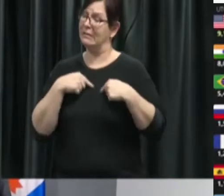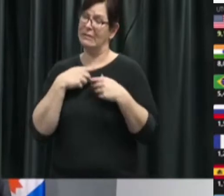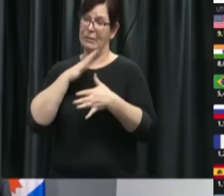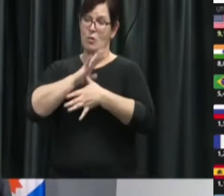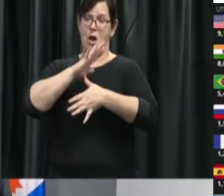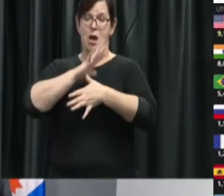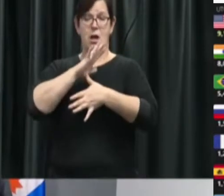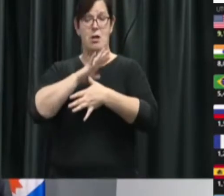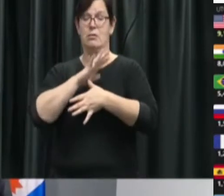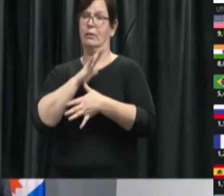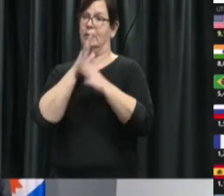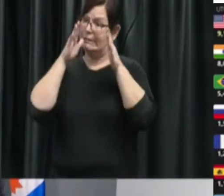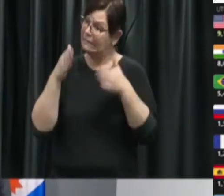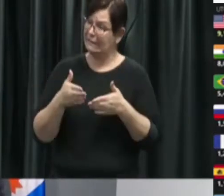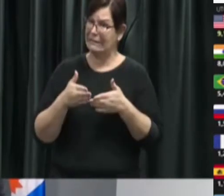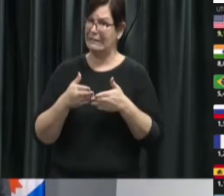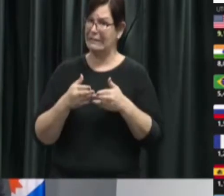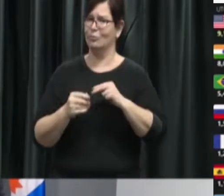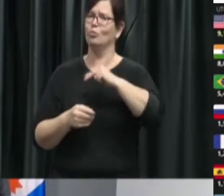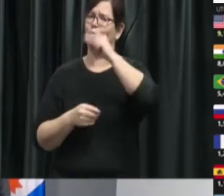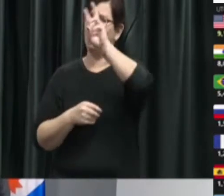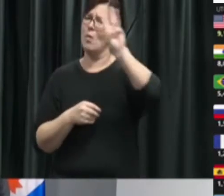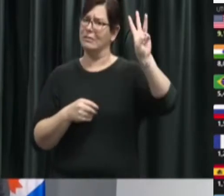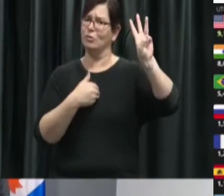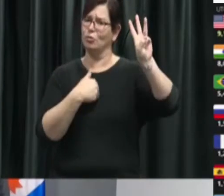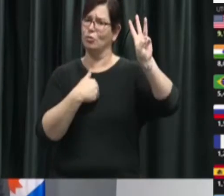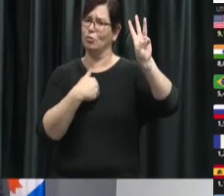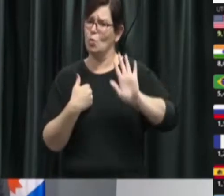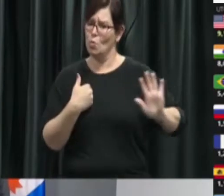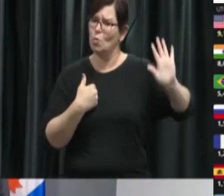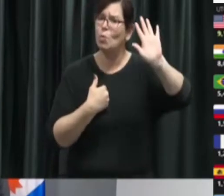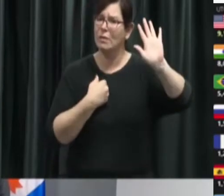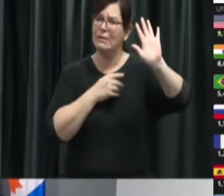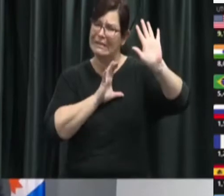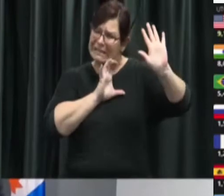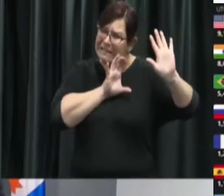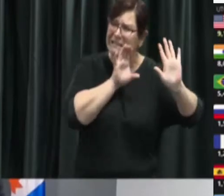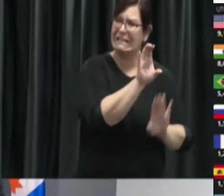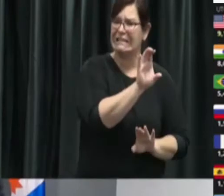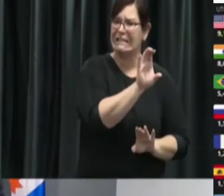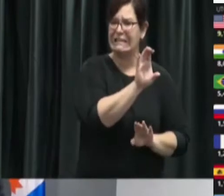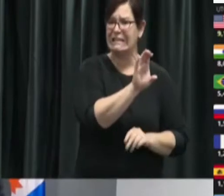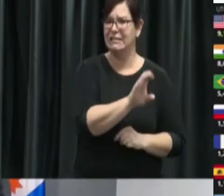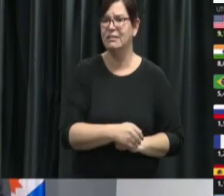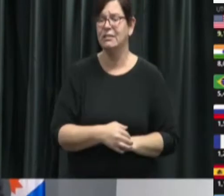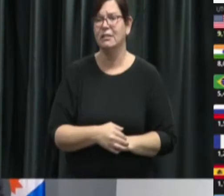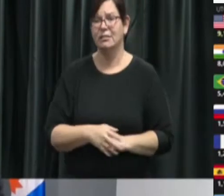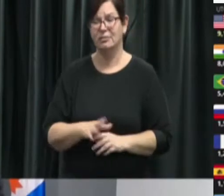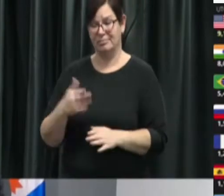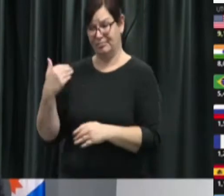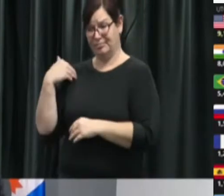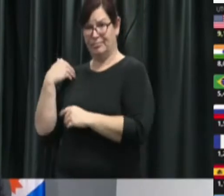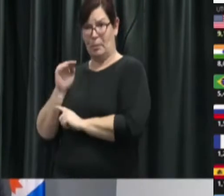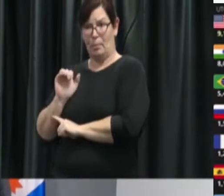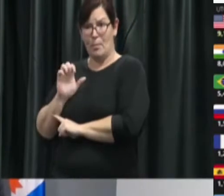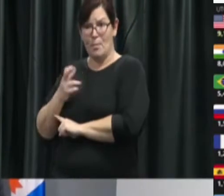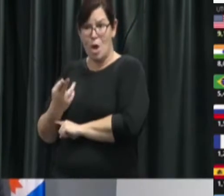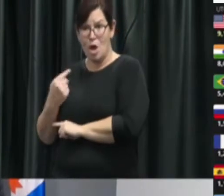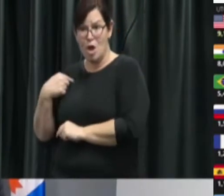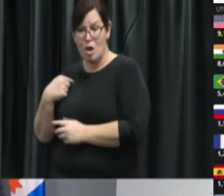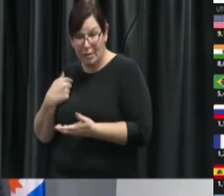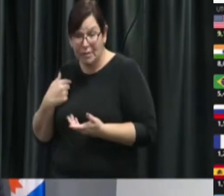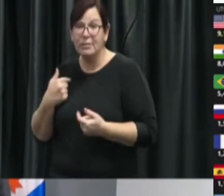Investment Fund. Early in the pandemic, the city and the United Way of Greater Toronto created the Community Coordination Plan to make sure there